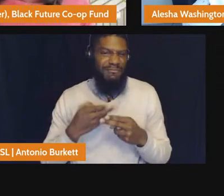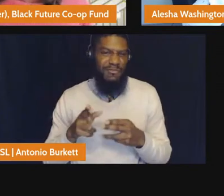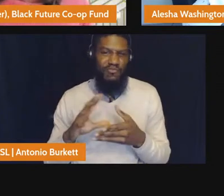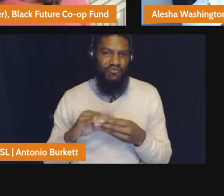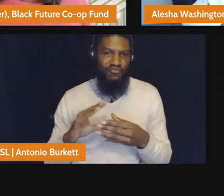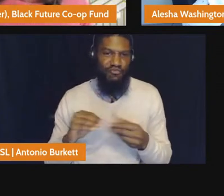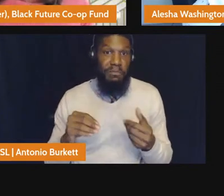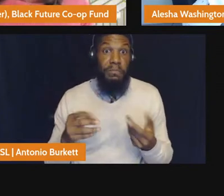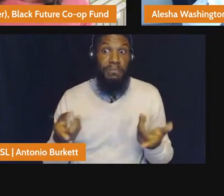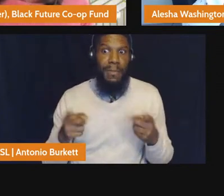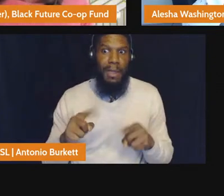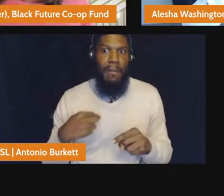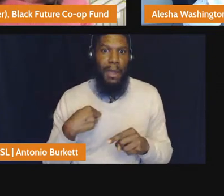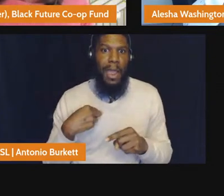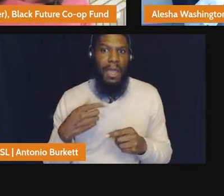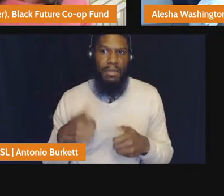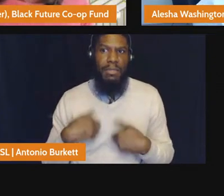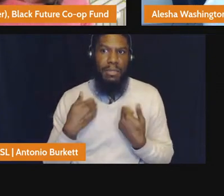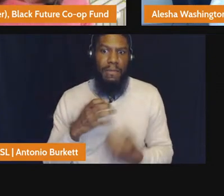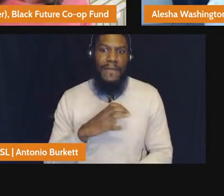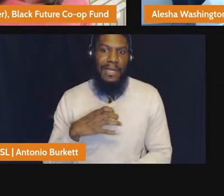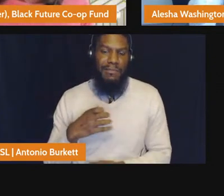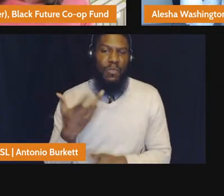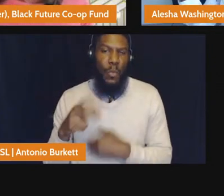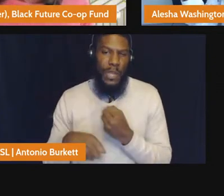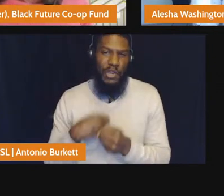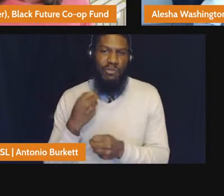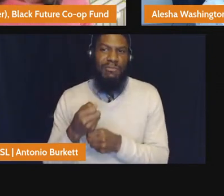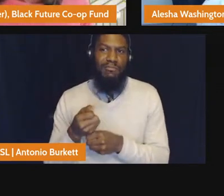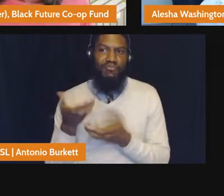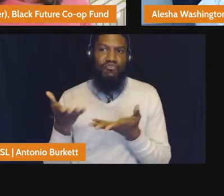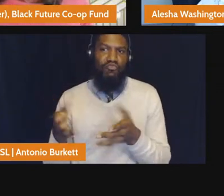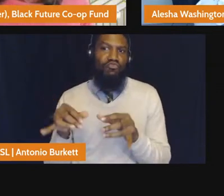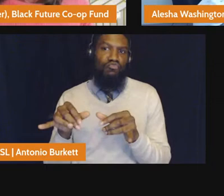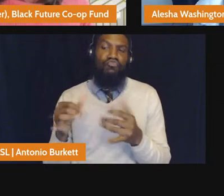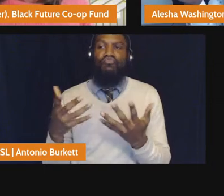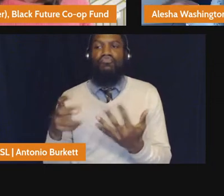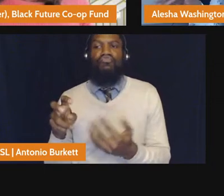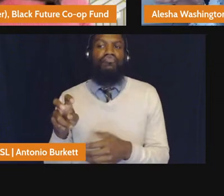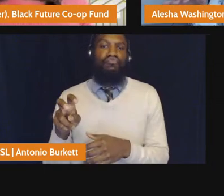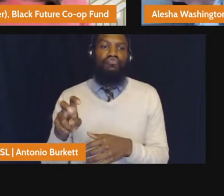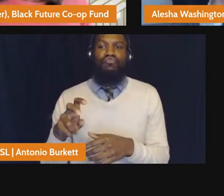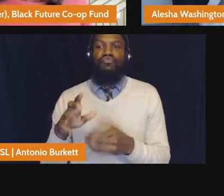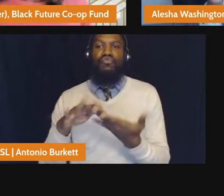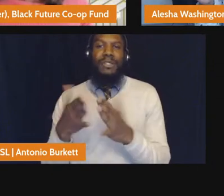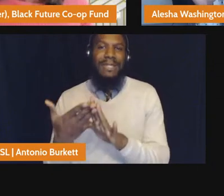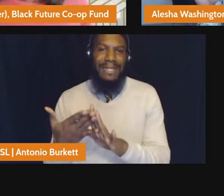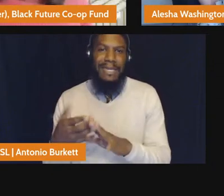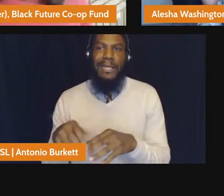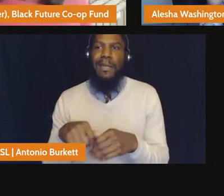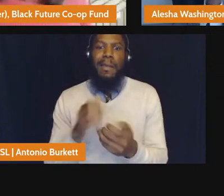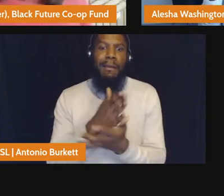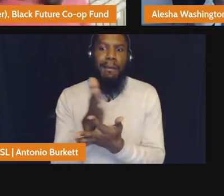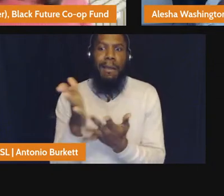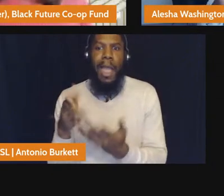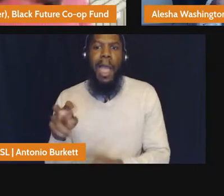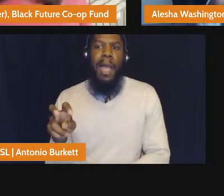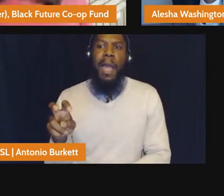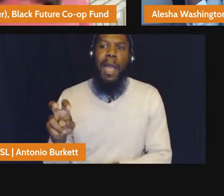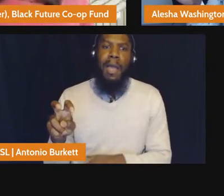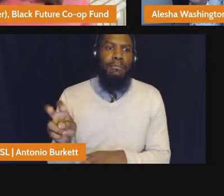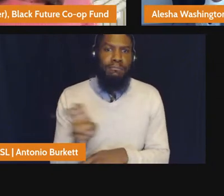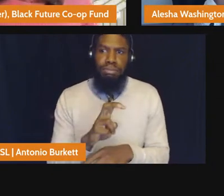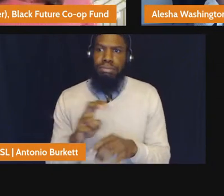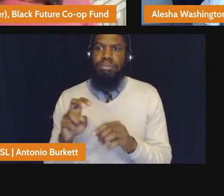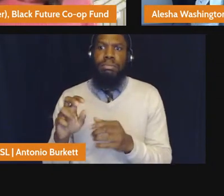in Cleveland, we spent about 3 years across kind of the city, across all sectors, doing really in-depth kind of racial